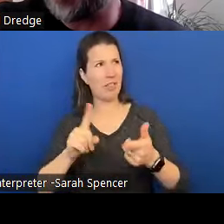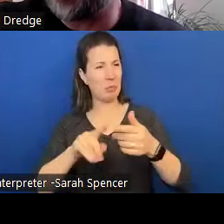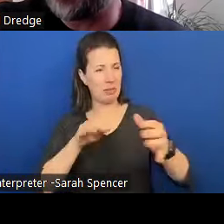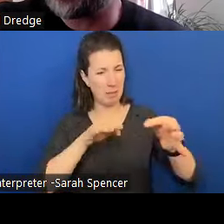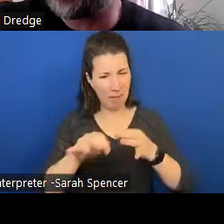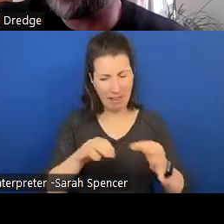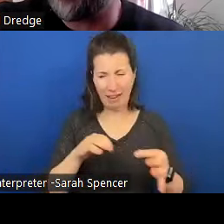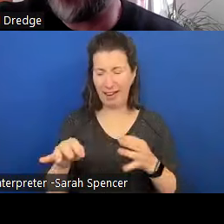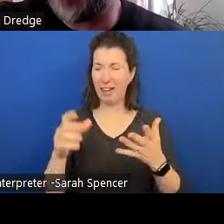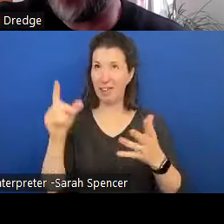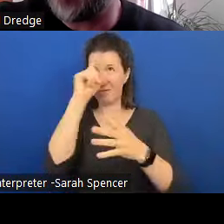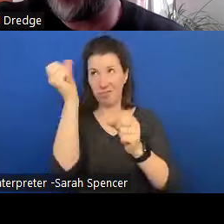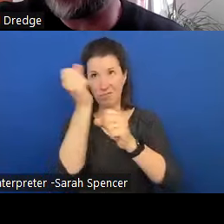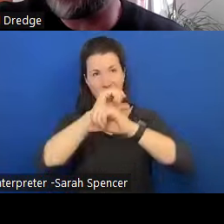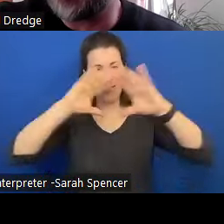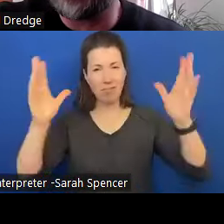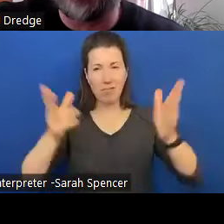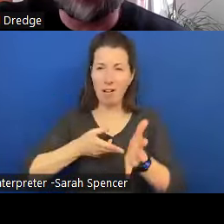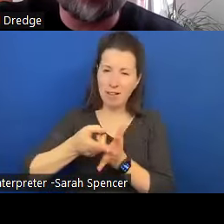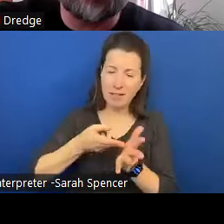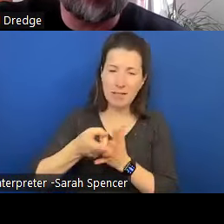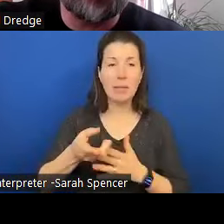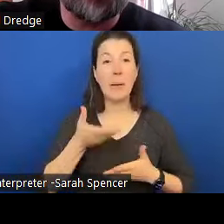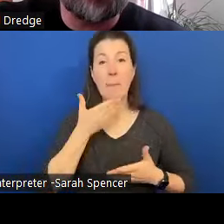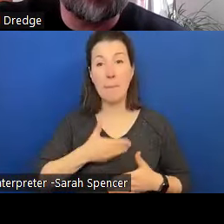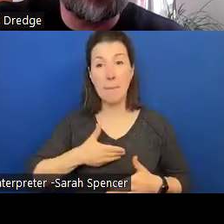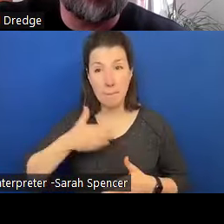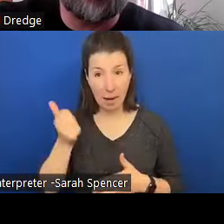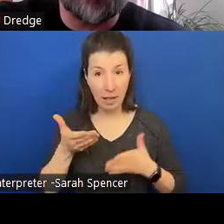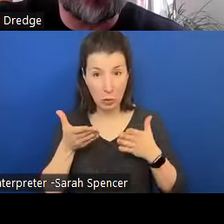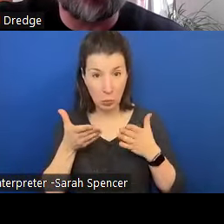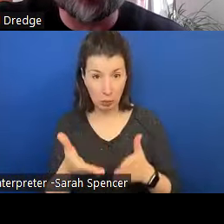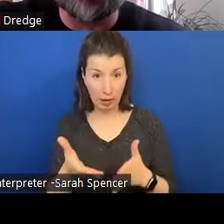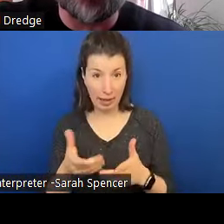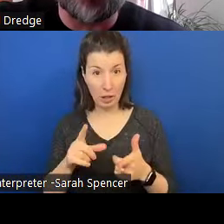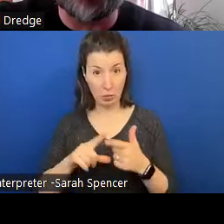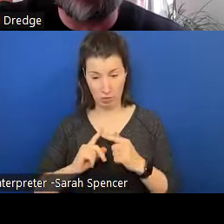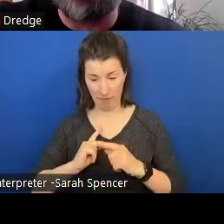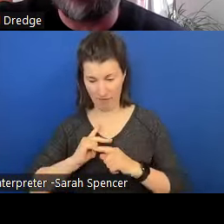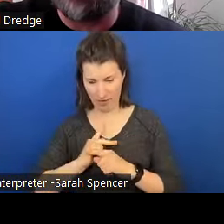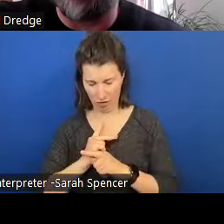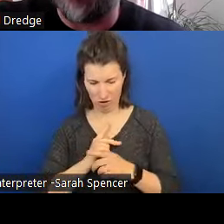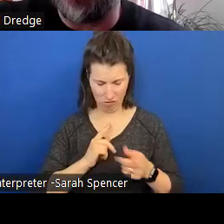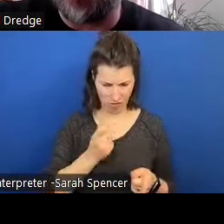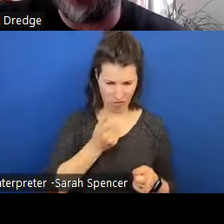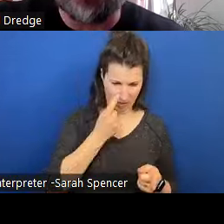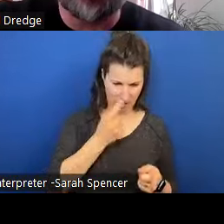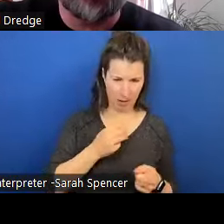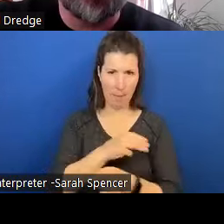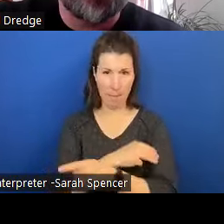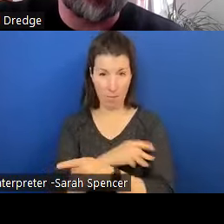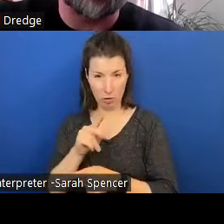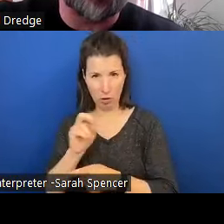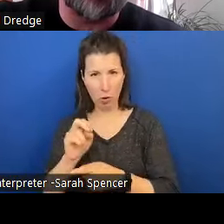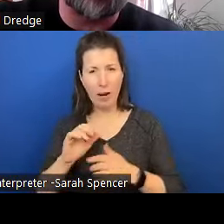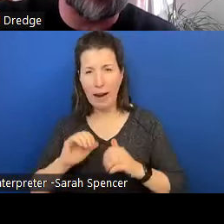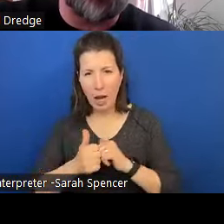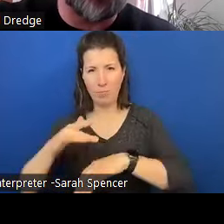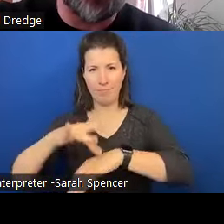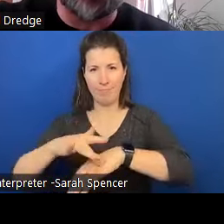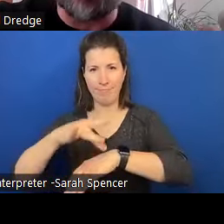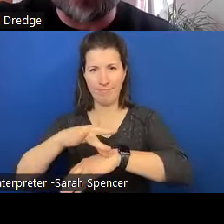And really, honestly, the best way to figure out muscle tone is by feeling it.